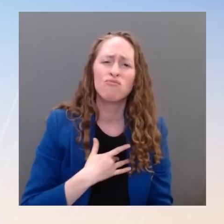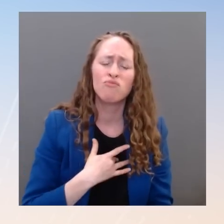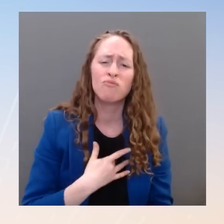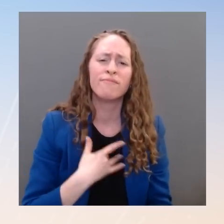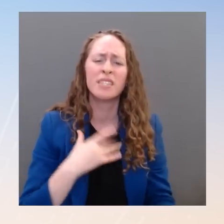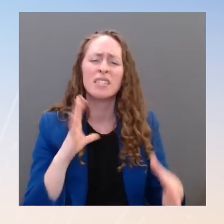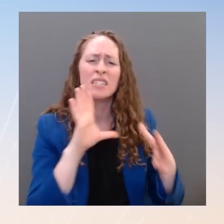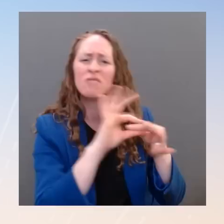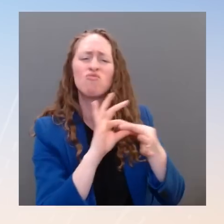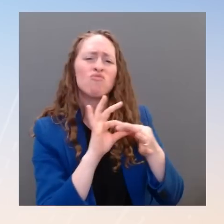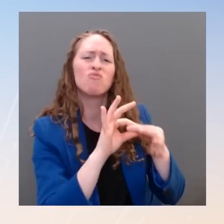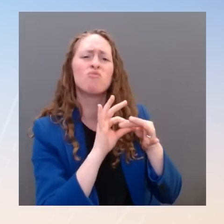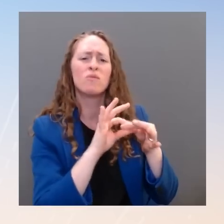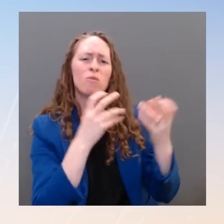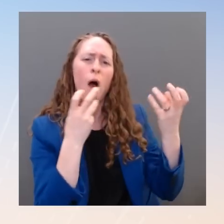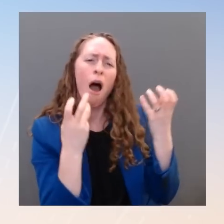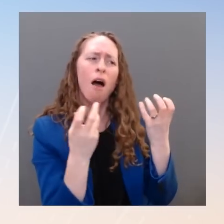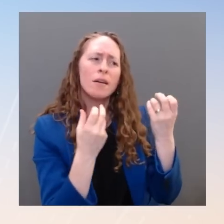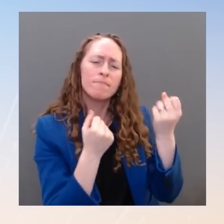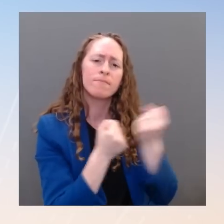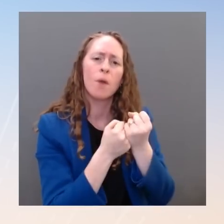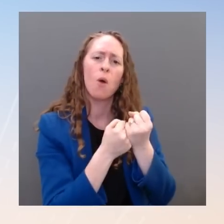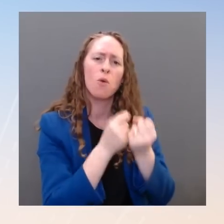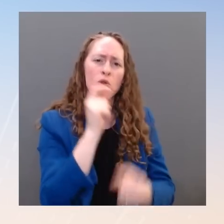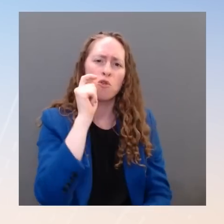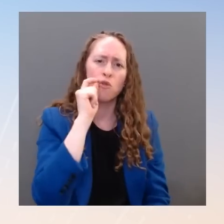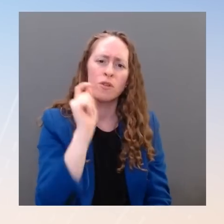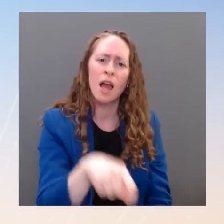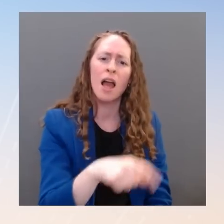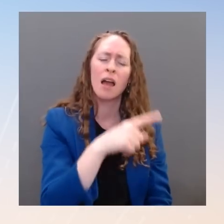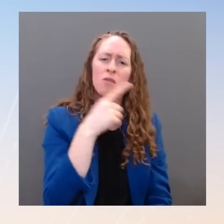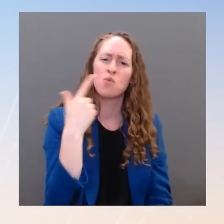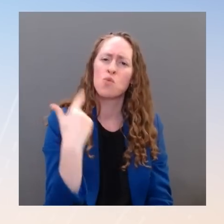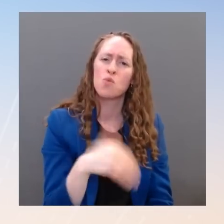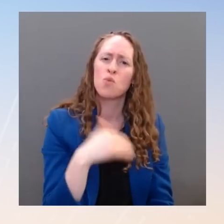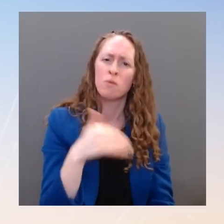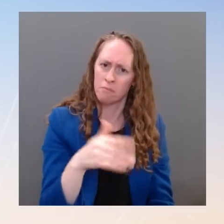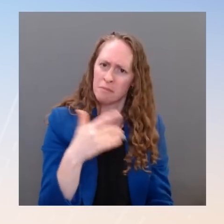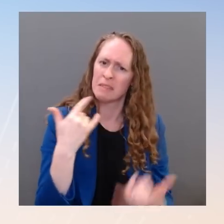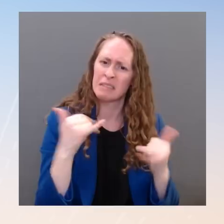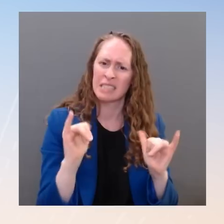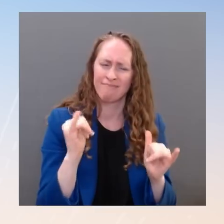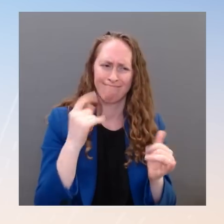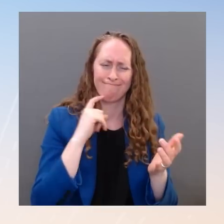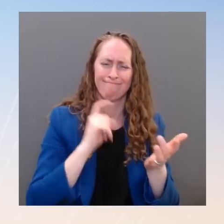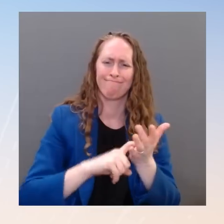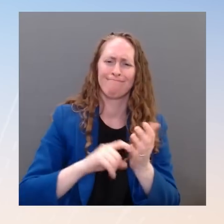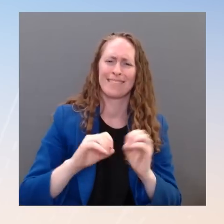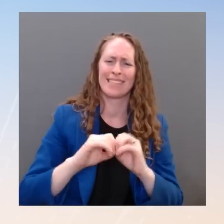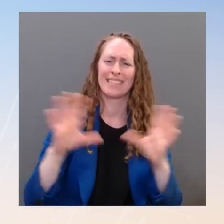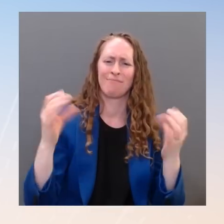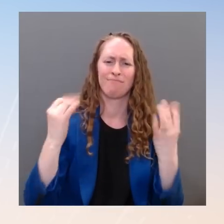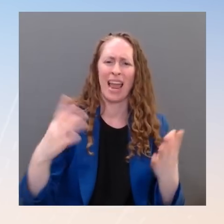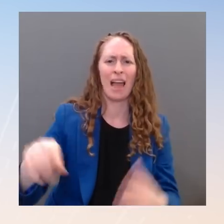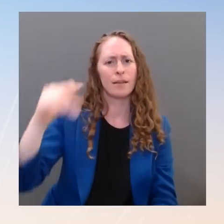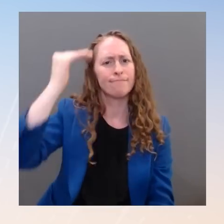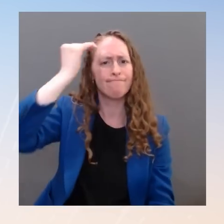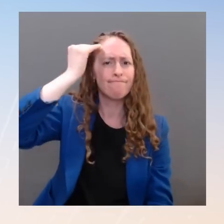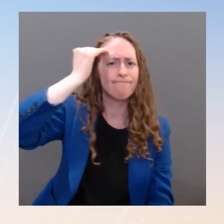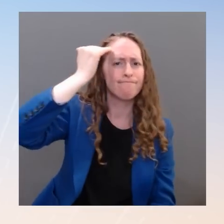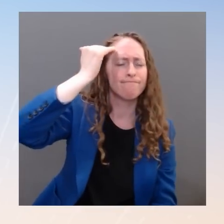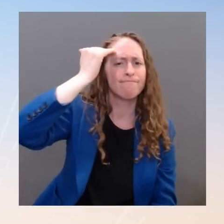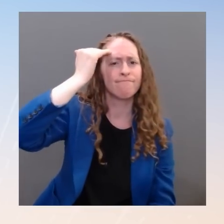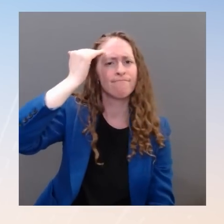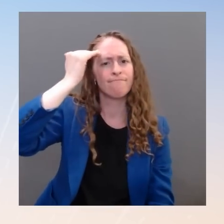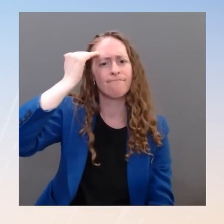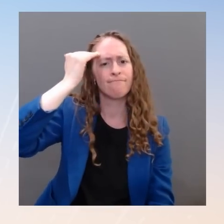up in favor and support of the Ukrainians. To the president, this is about American leadership in the world. It's also about standing